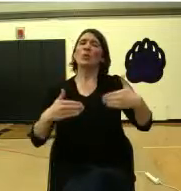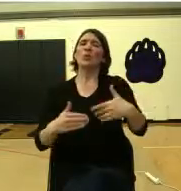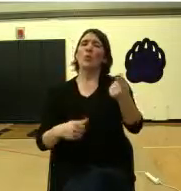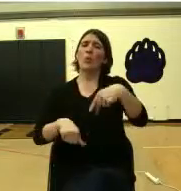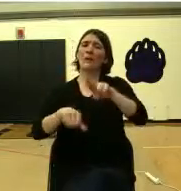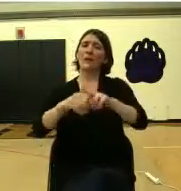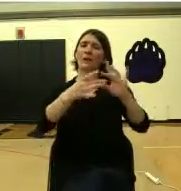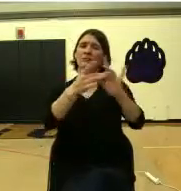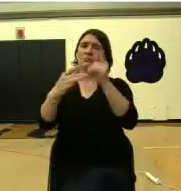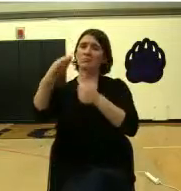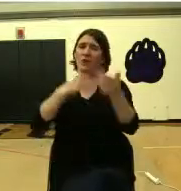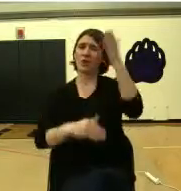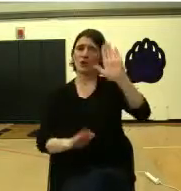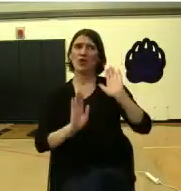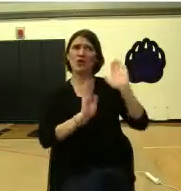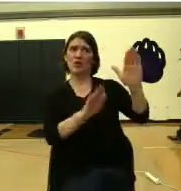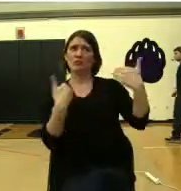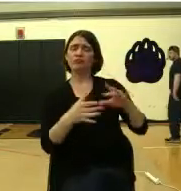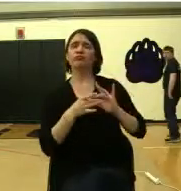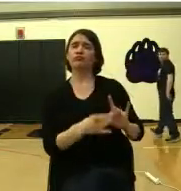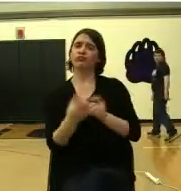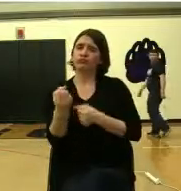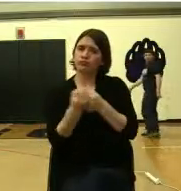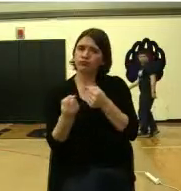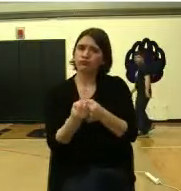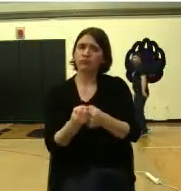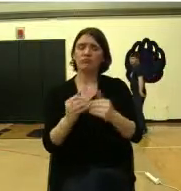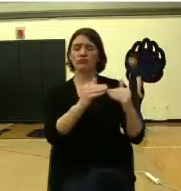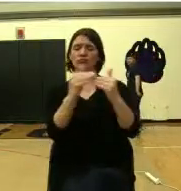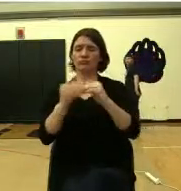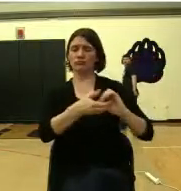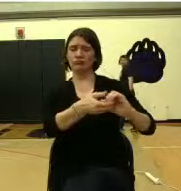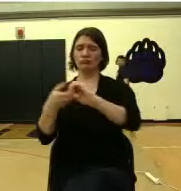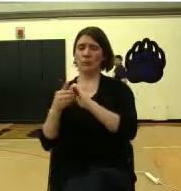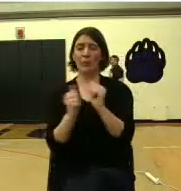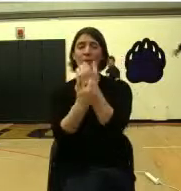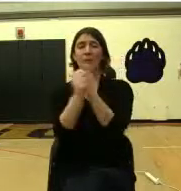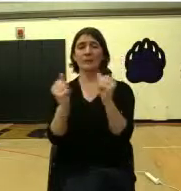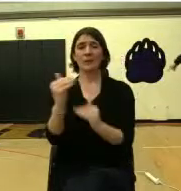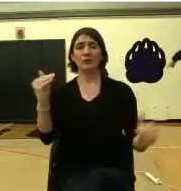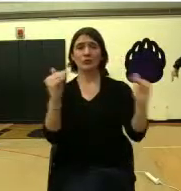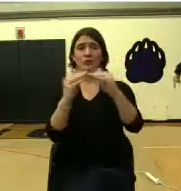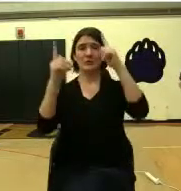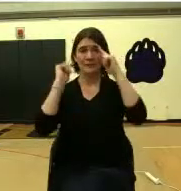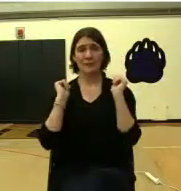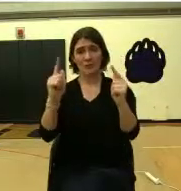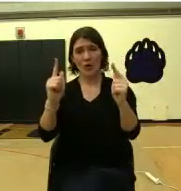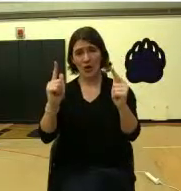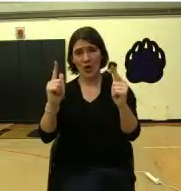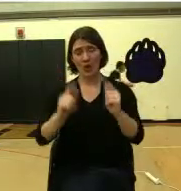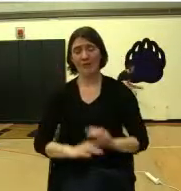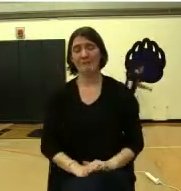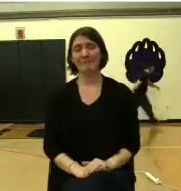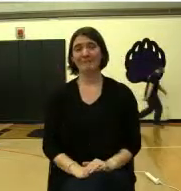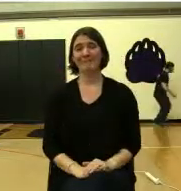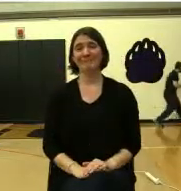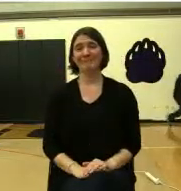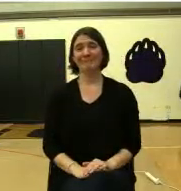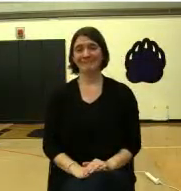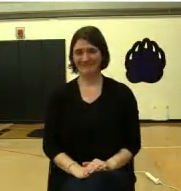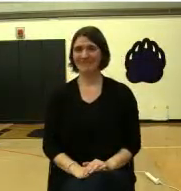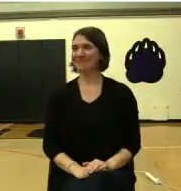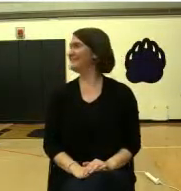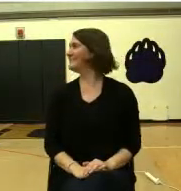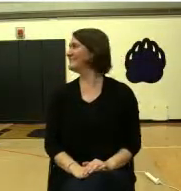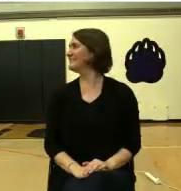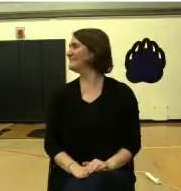stands one nation under God indivisible with liberty and justice for